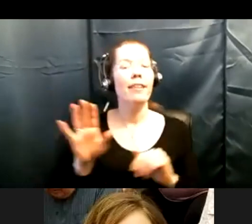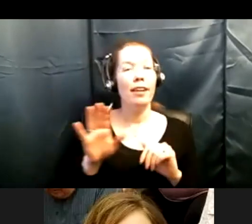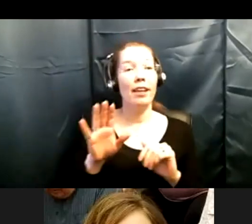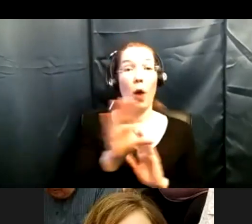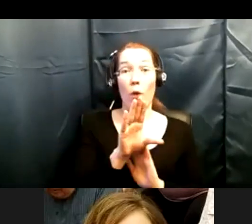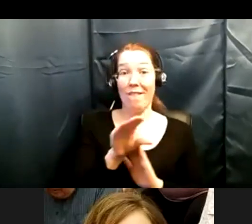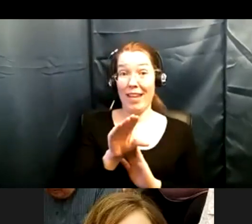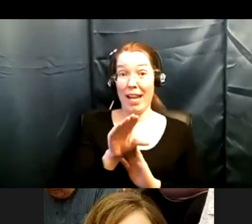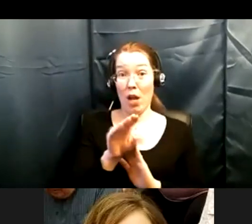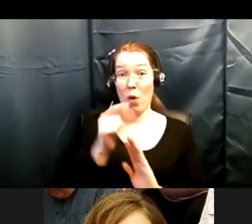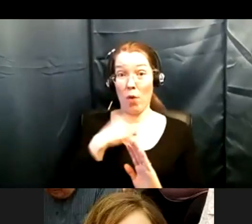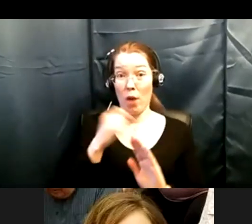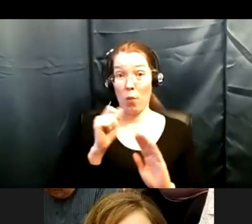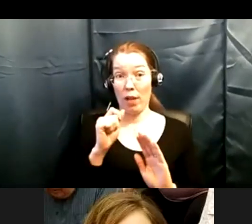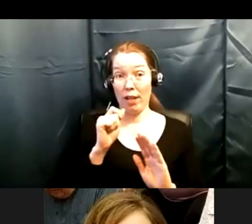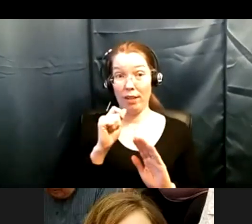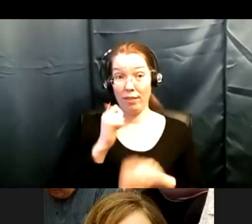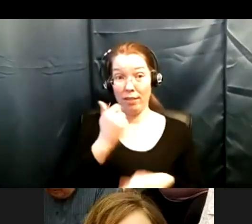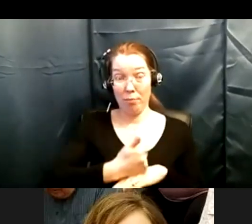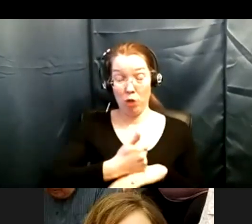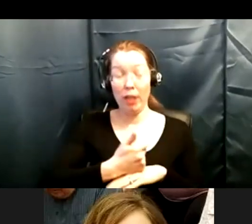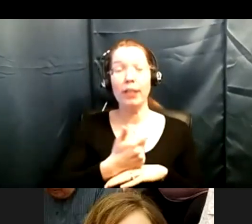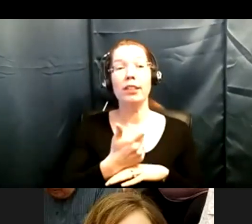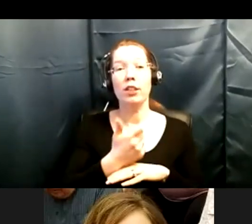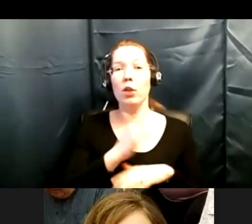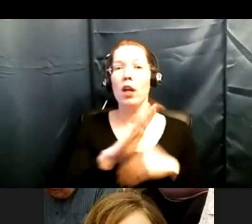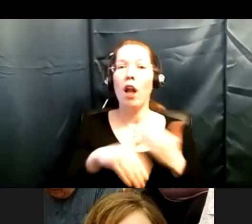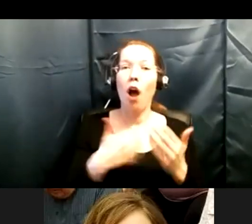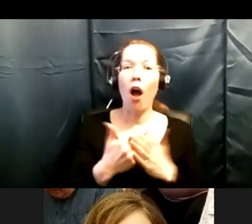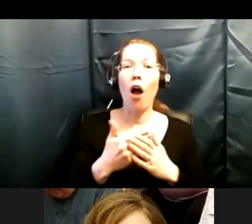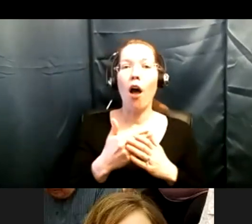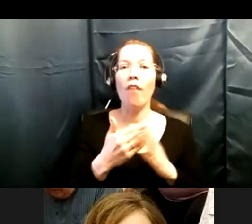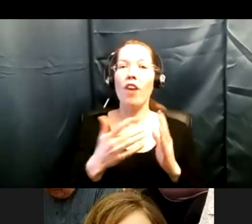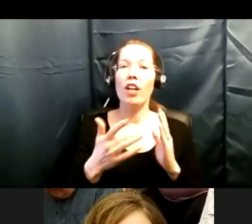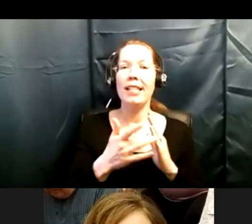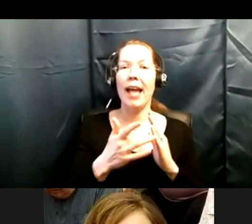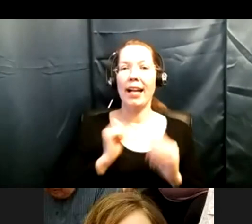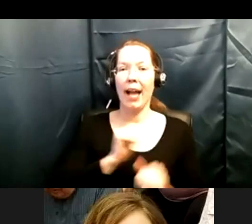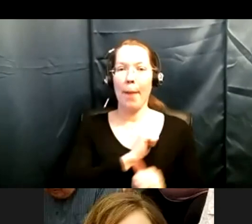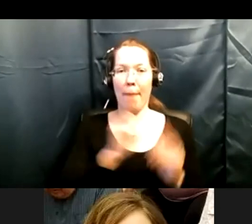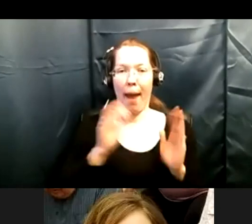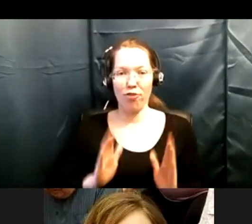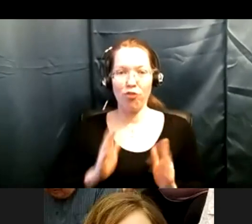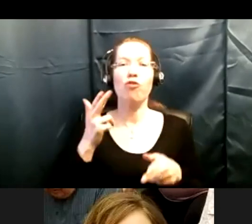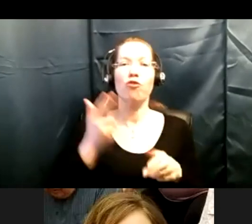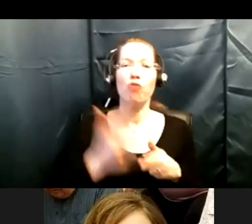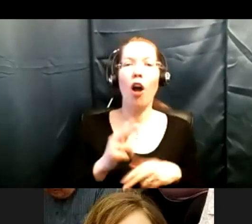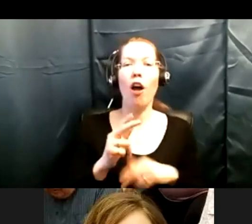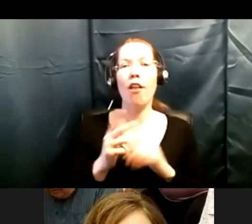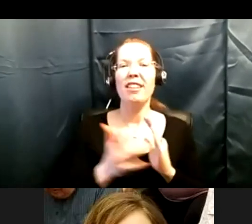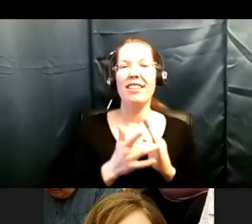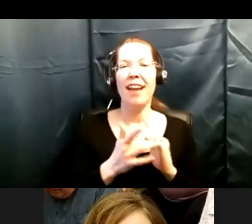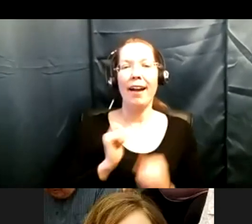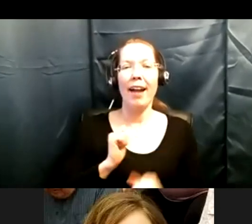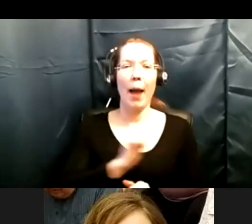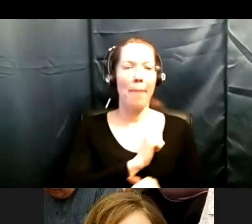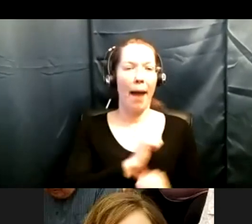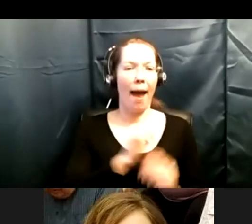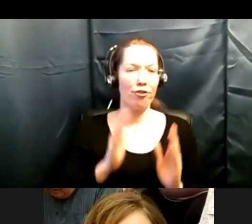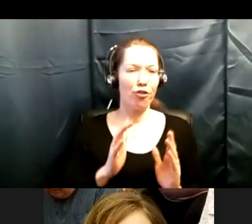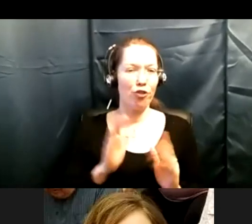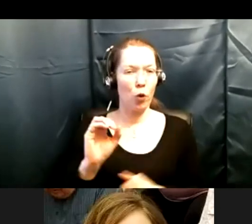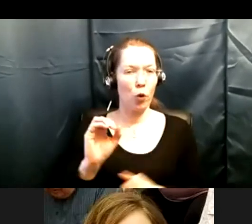put together with all of our tech ambassadors that talks about something called the Tech Ambassador Code. So